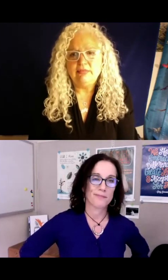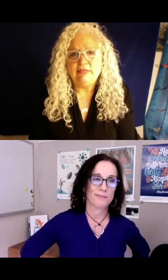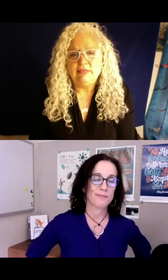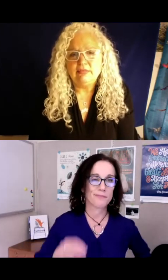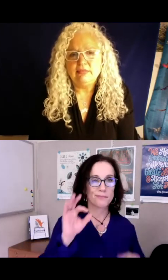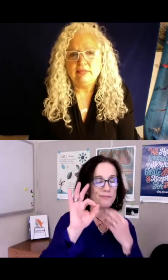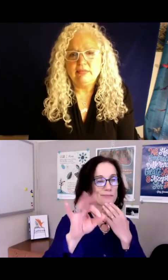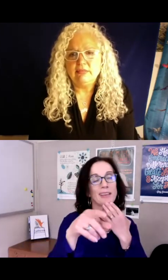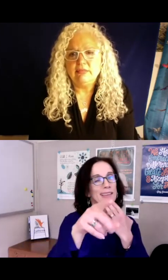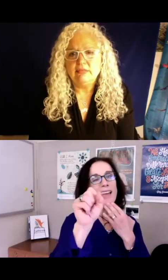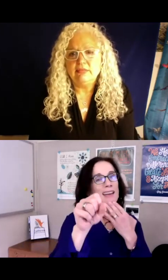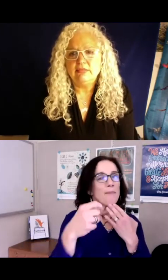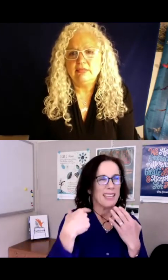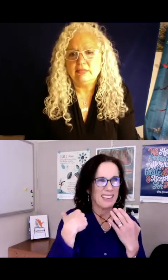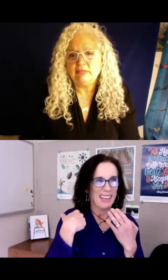and the deaf culture.